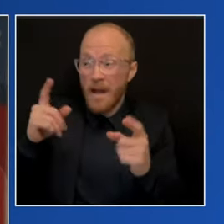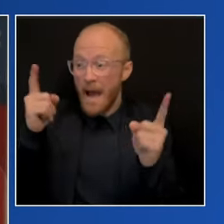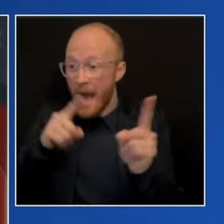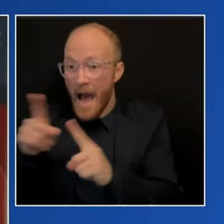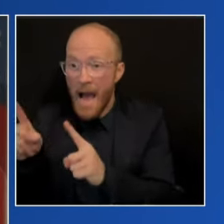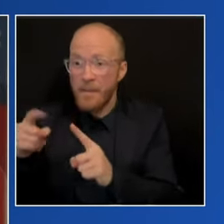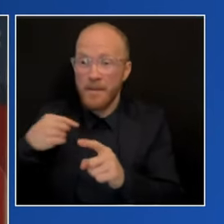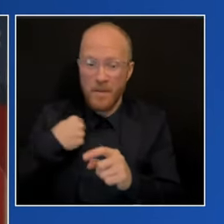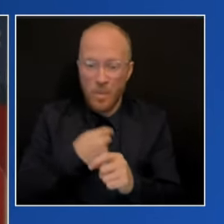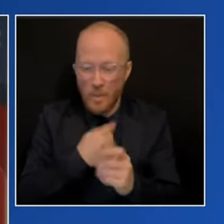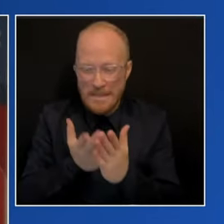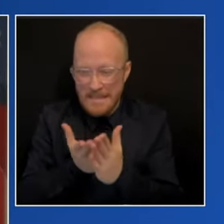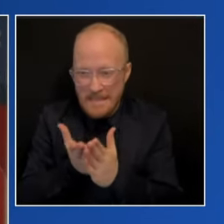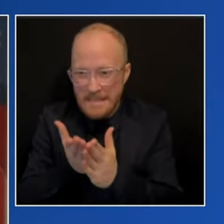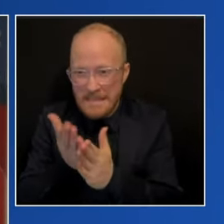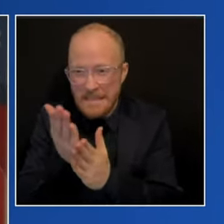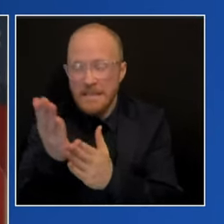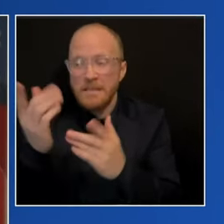crisis.